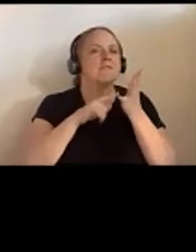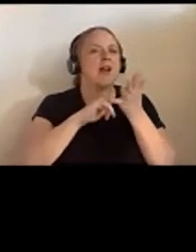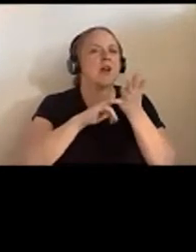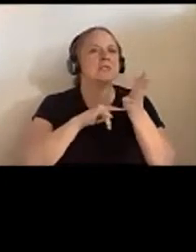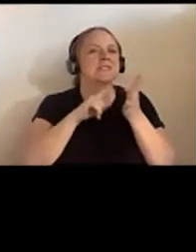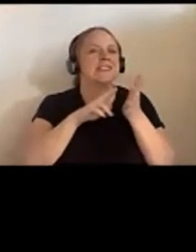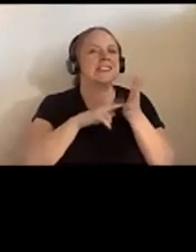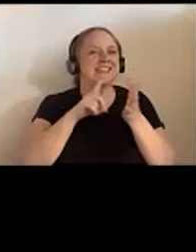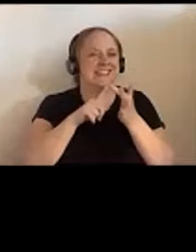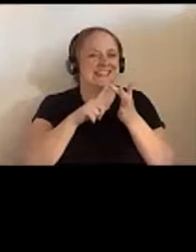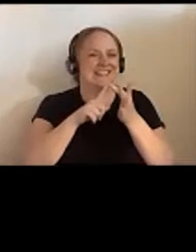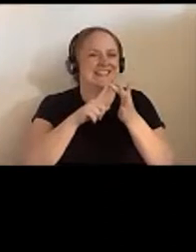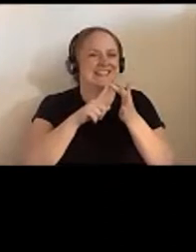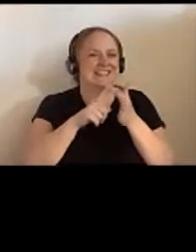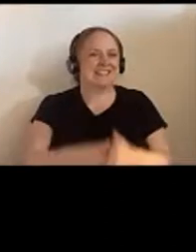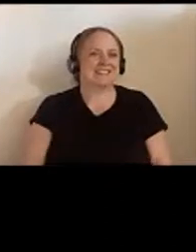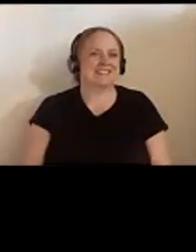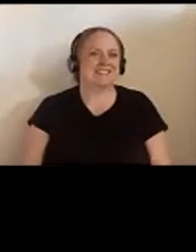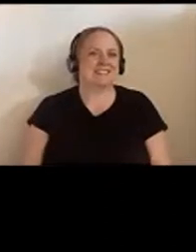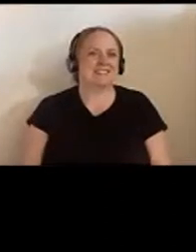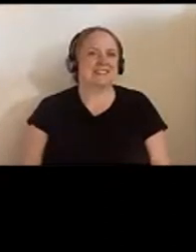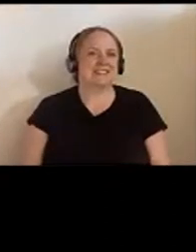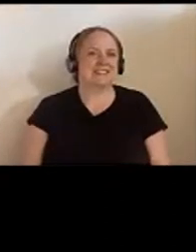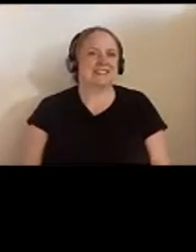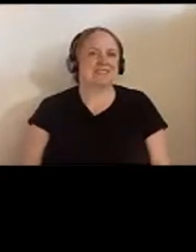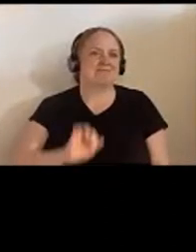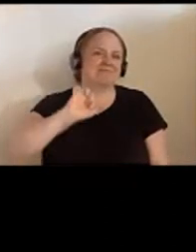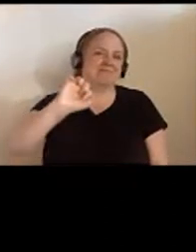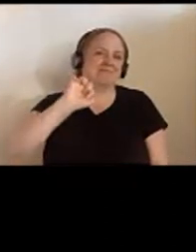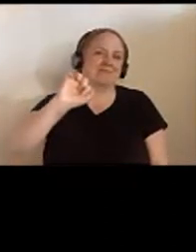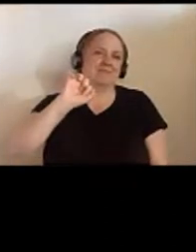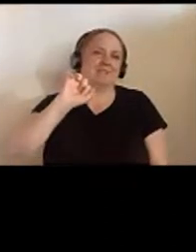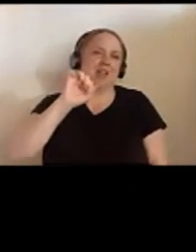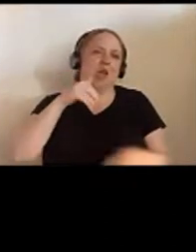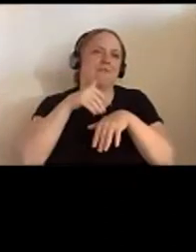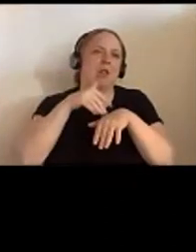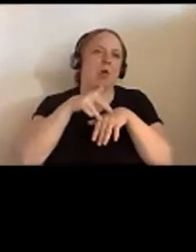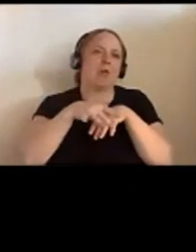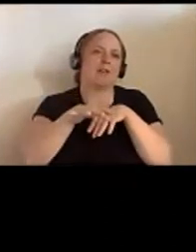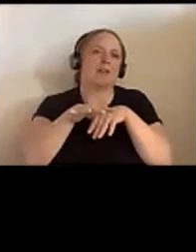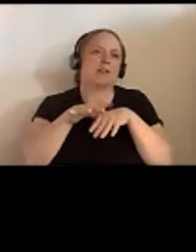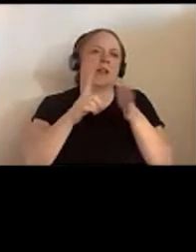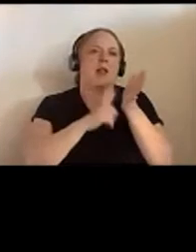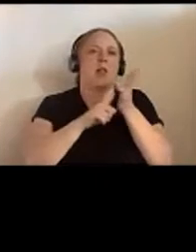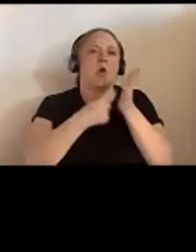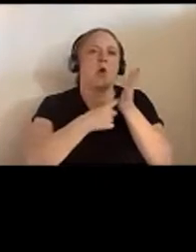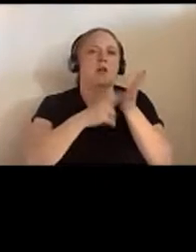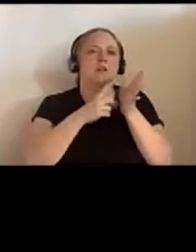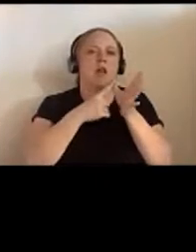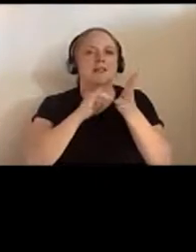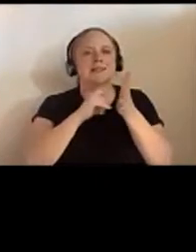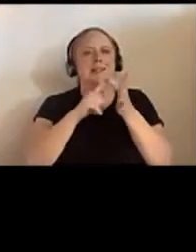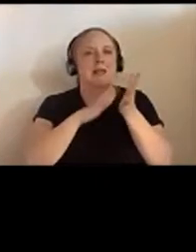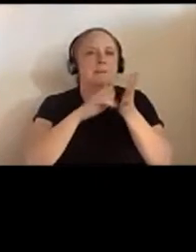appreciate some of the resonances of her influences, such as Lorna Simpson and Carrie Mae